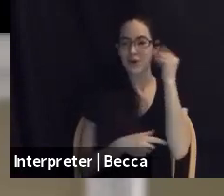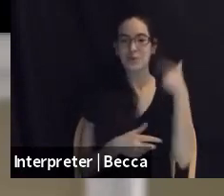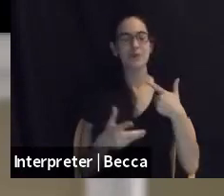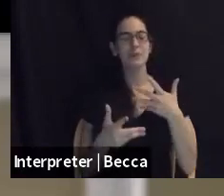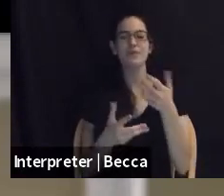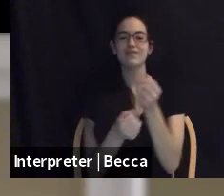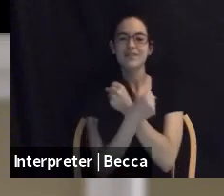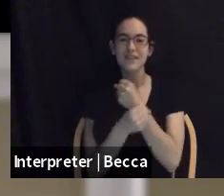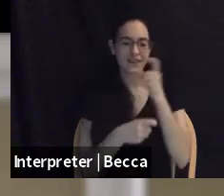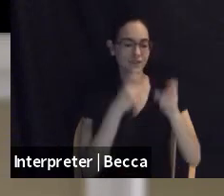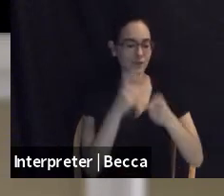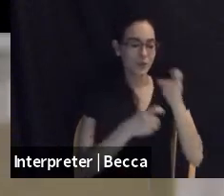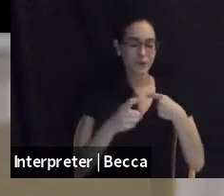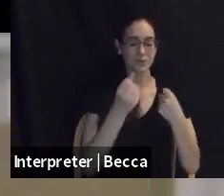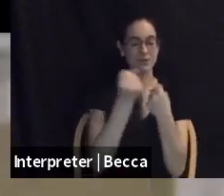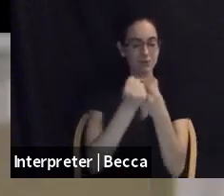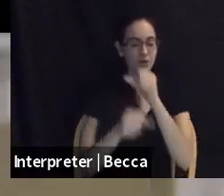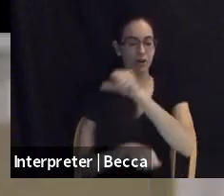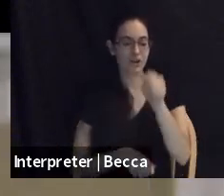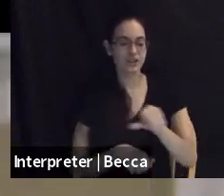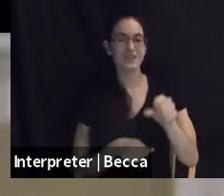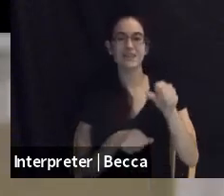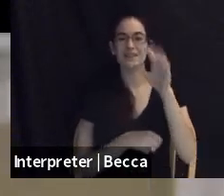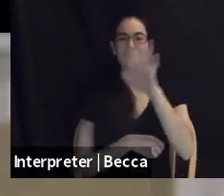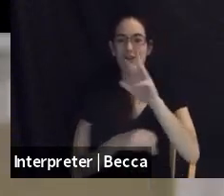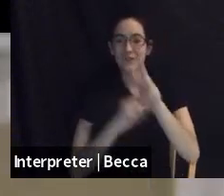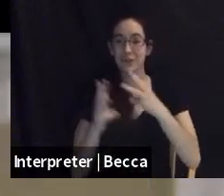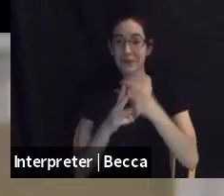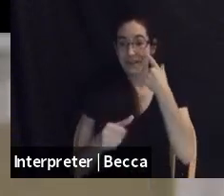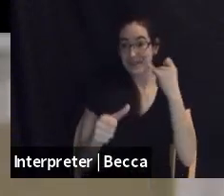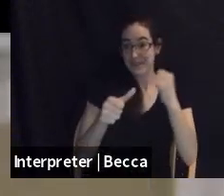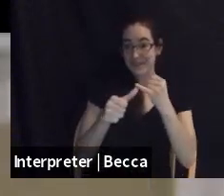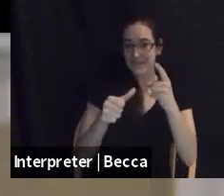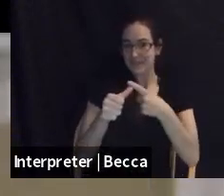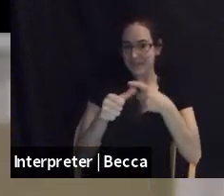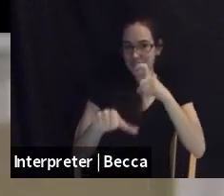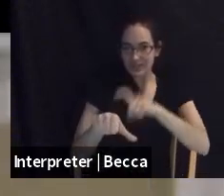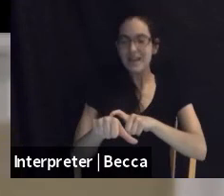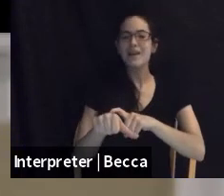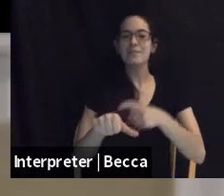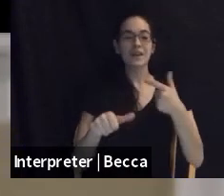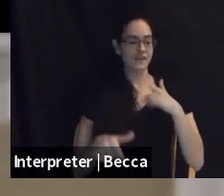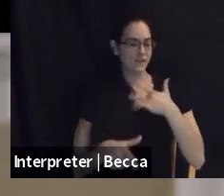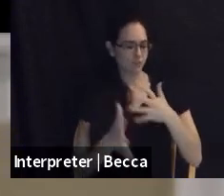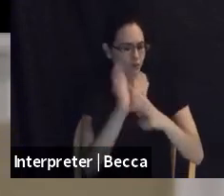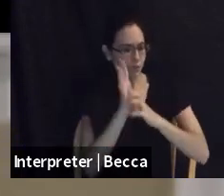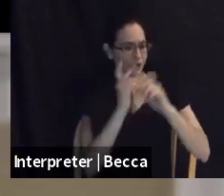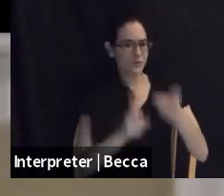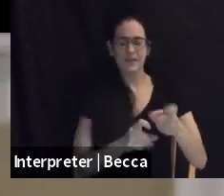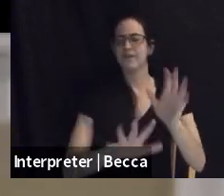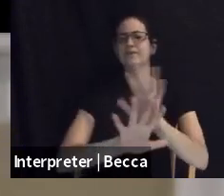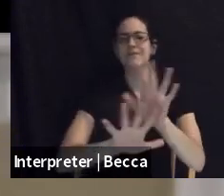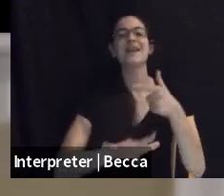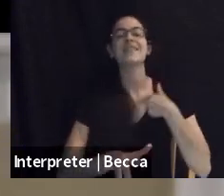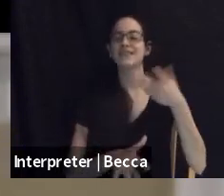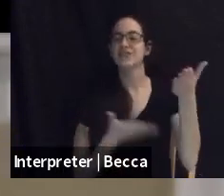support Austin and our global partners. If this is your first time visiting, though, we want you to feel no obligation to give. Let this service be our gift to